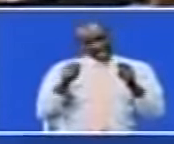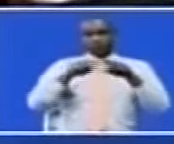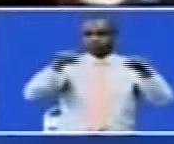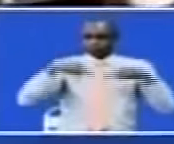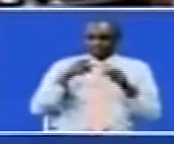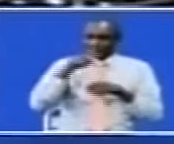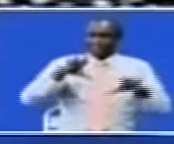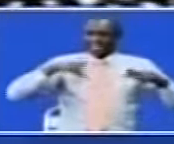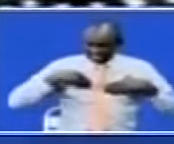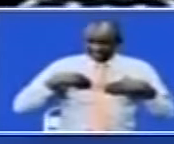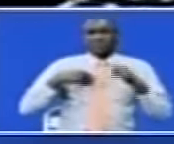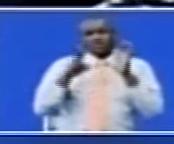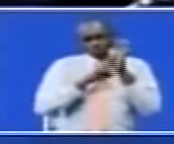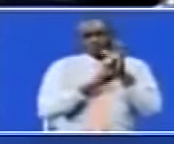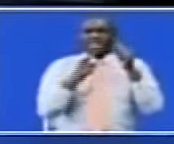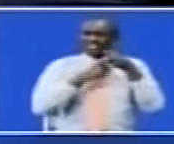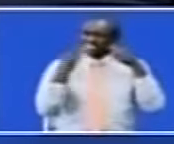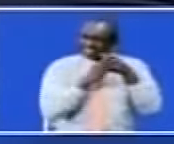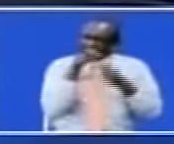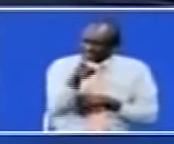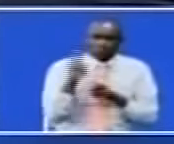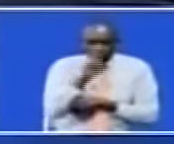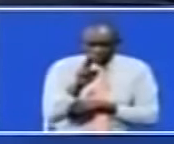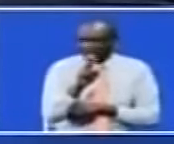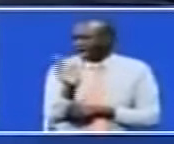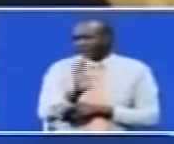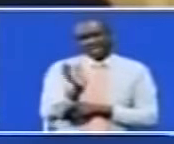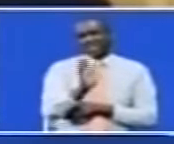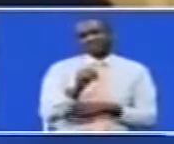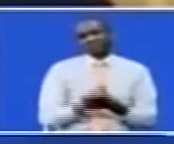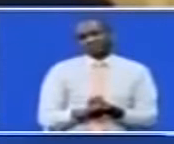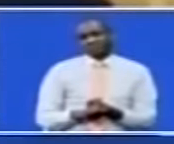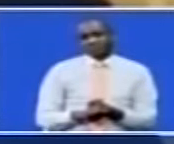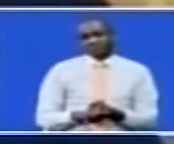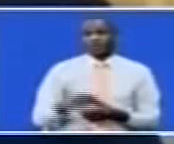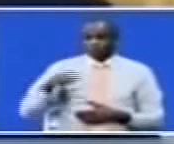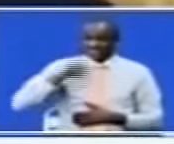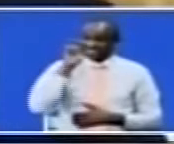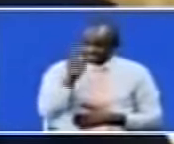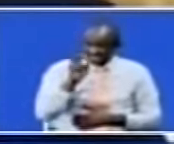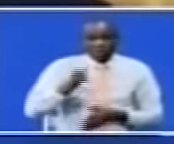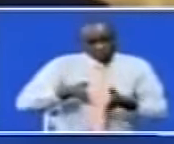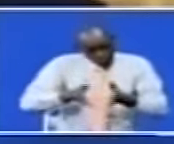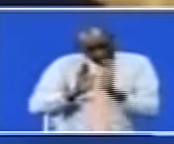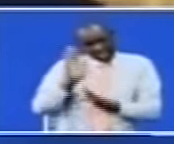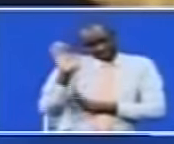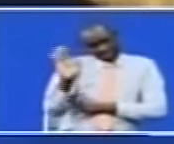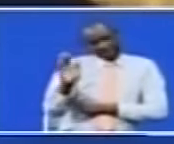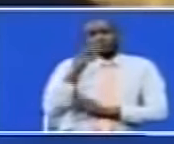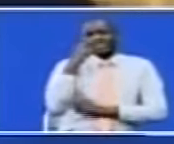Rule 68 on the use of recanted evidence to be used in the Ruto case. We feel the way even it has been put